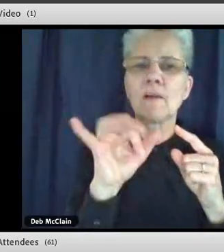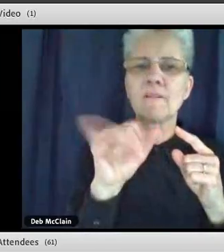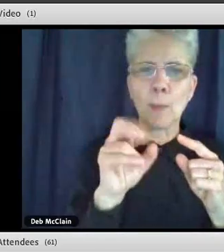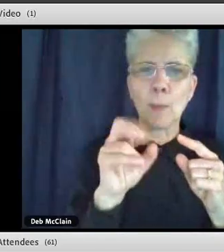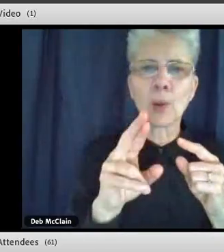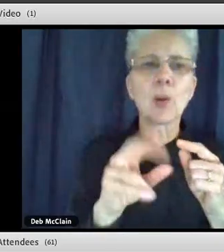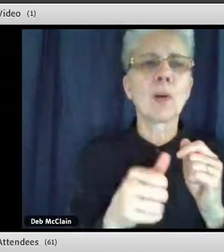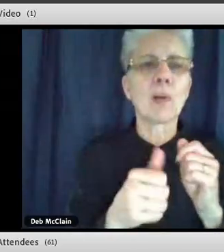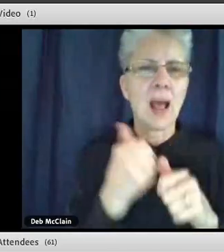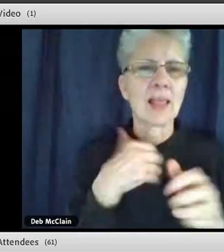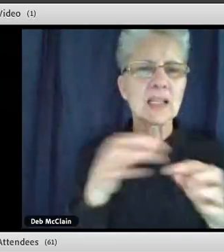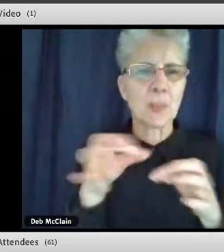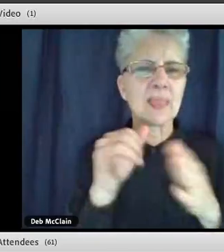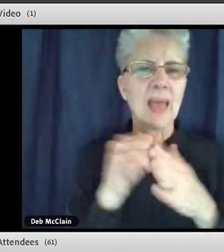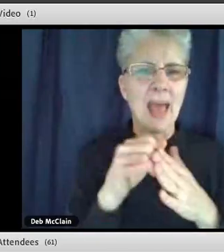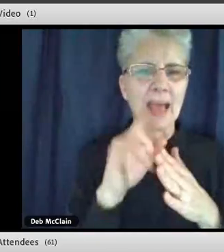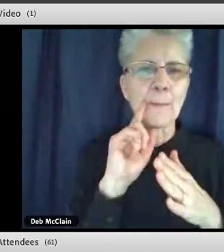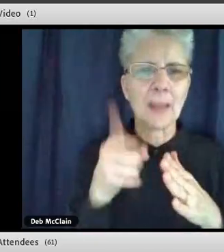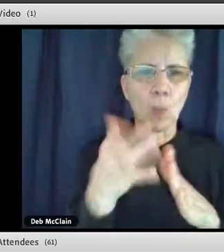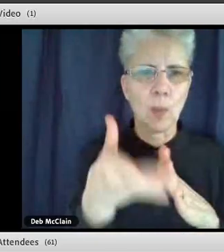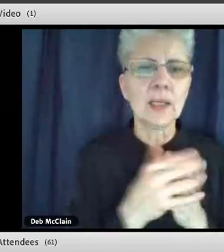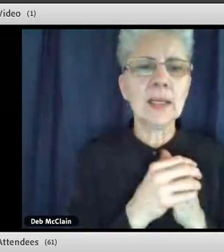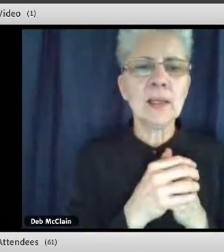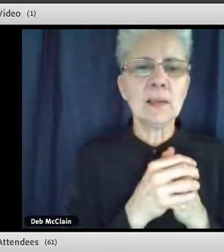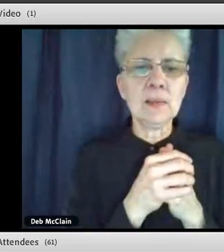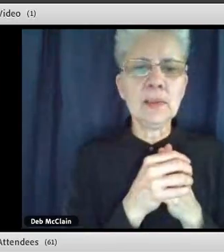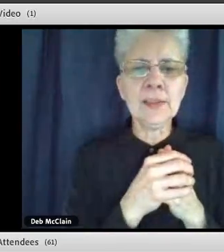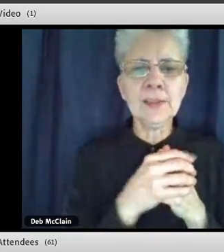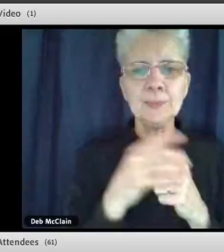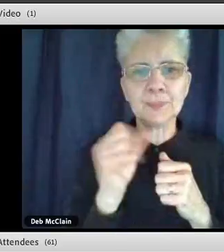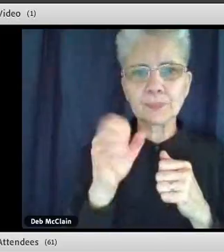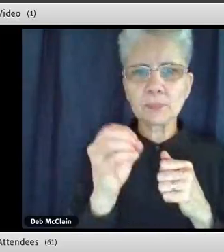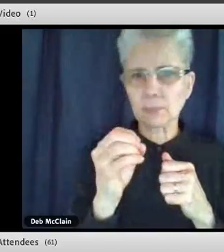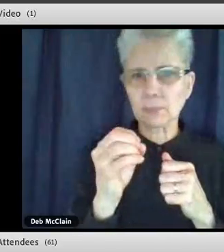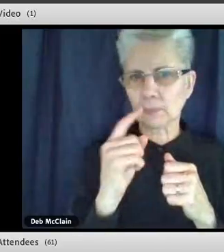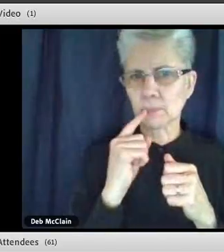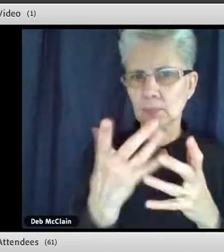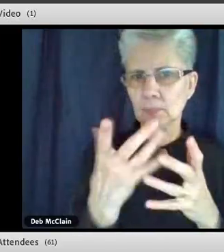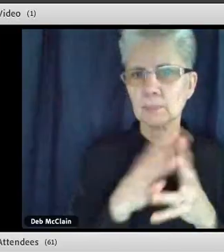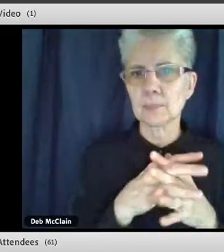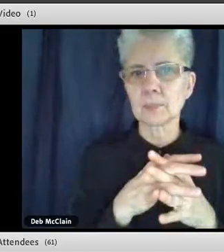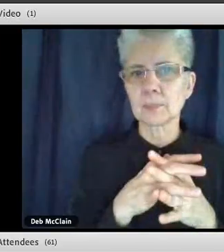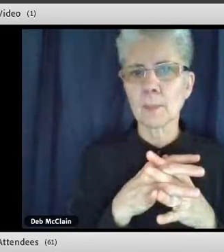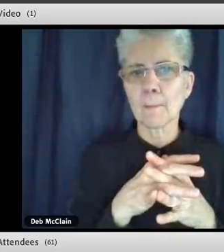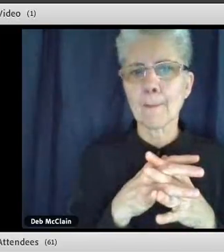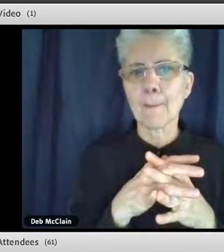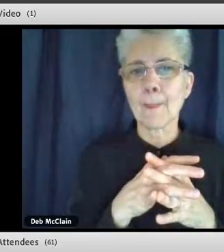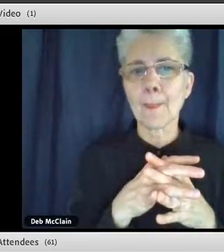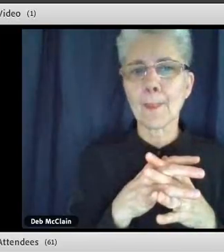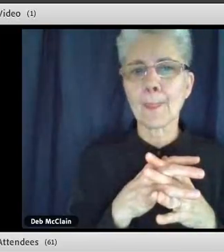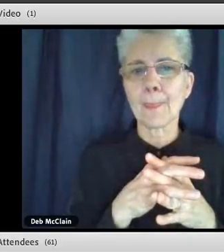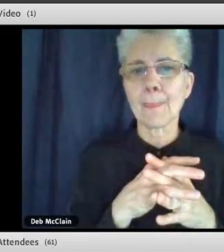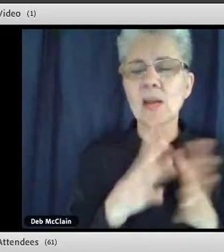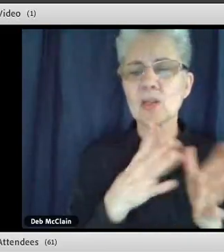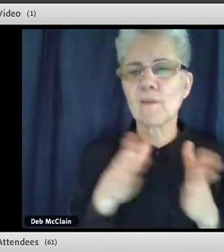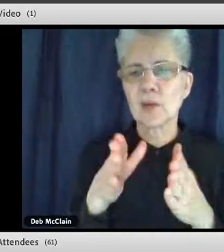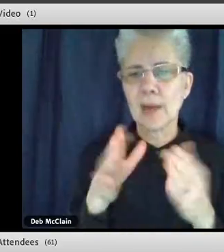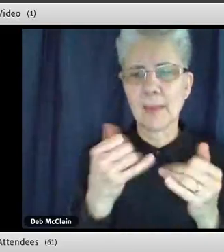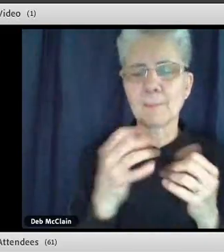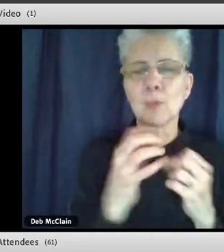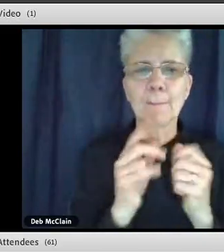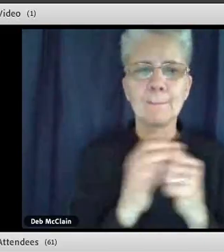I'll talk about in just a minute. But yeah, it's organized according to Ferber. Anyway, set that aside for now. Okay.